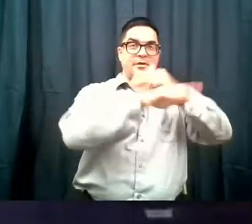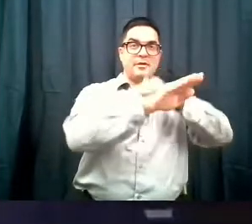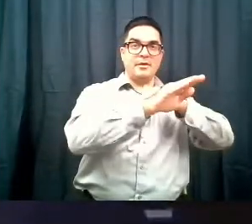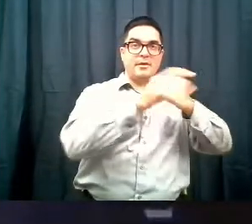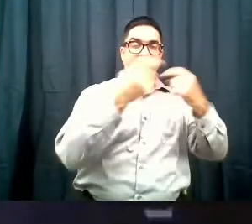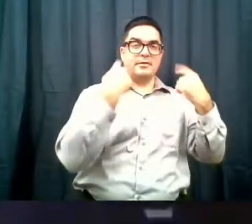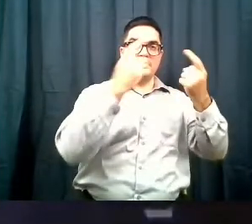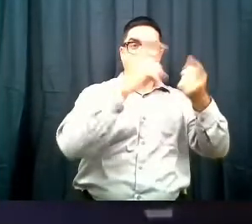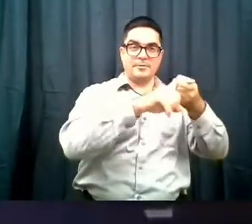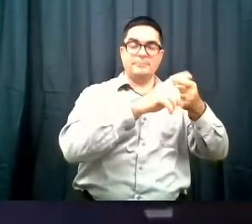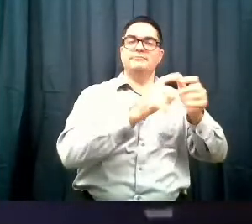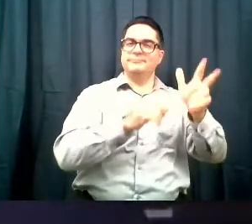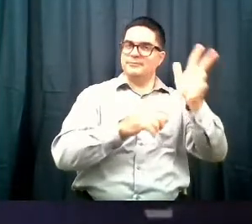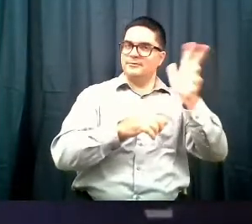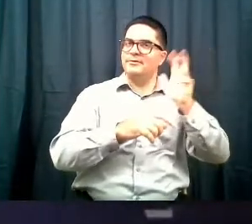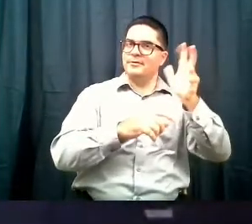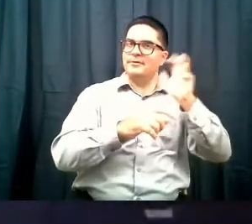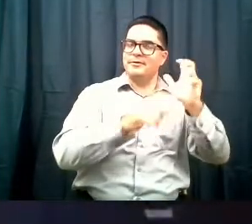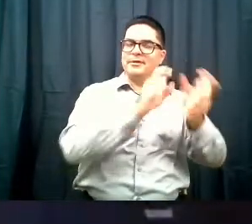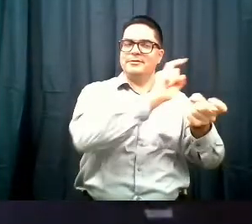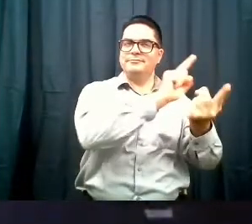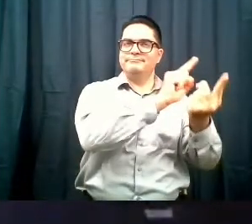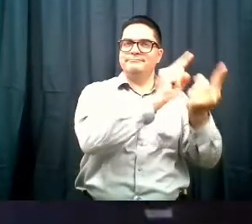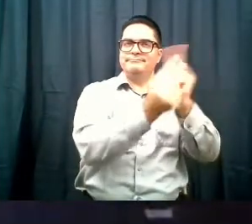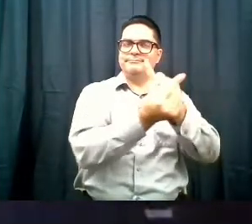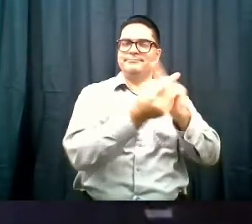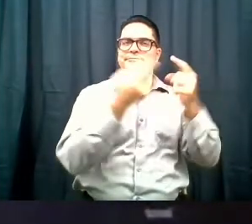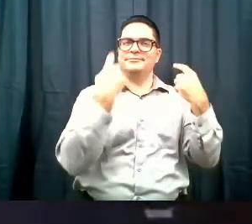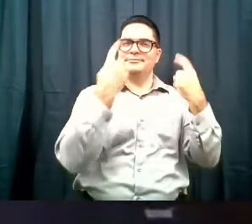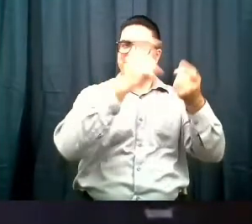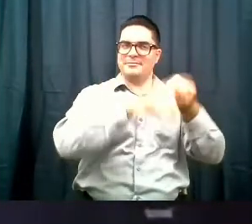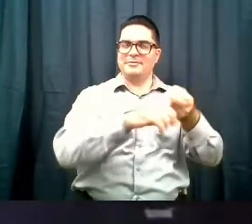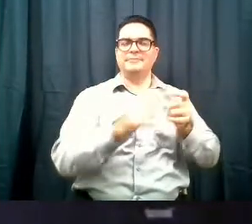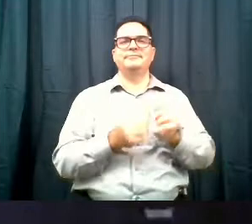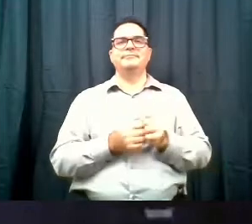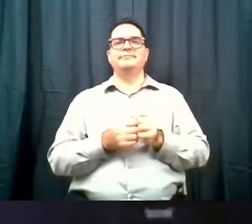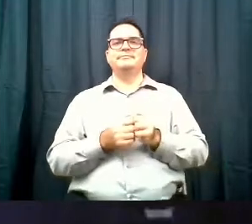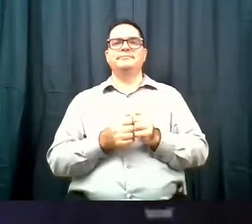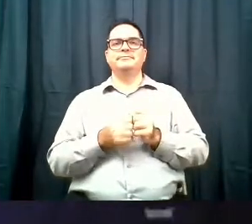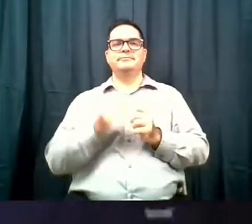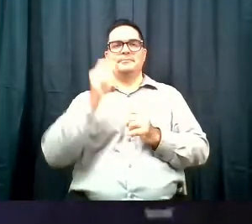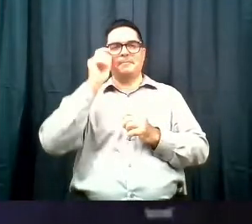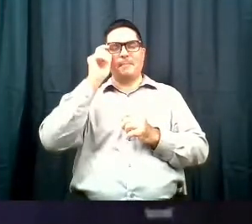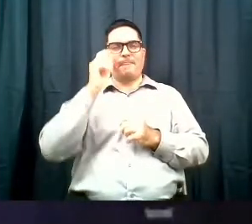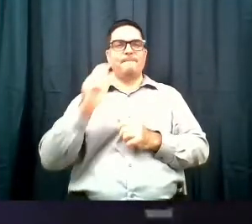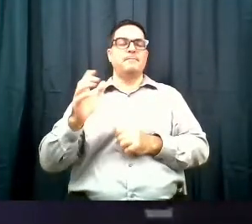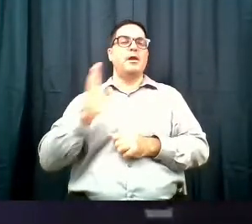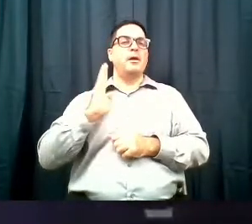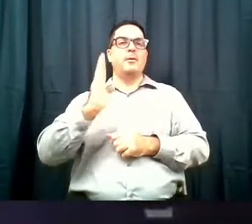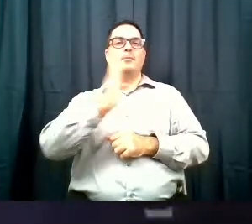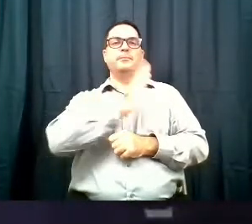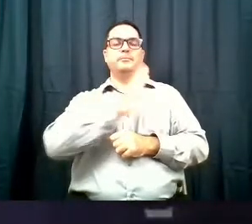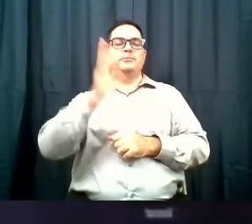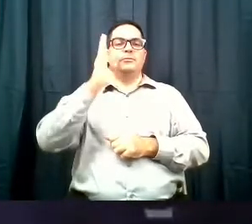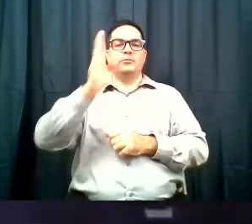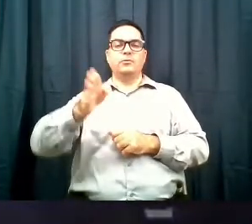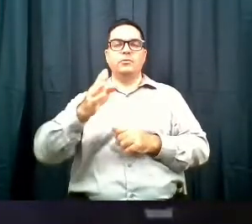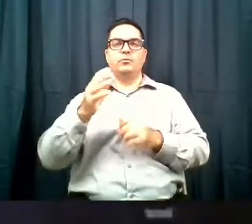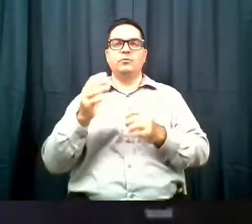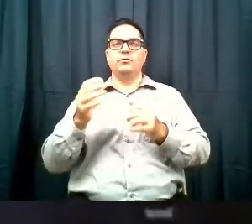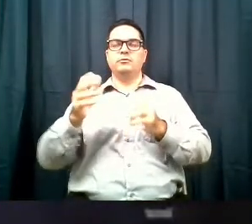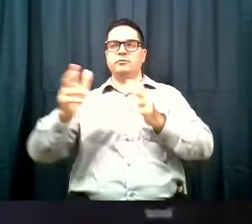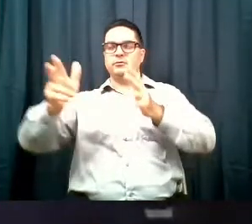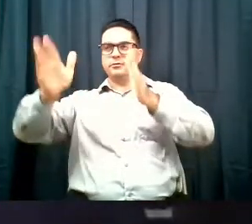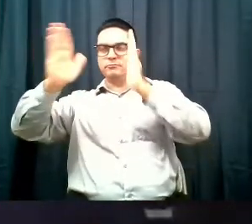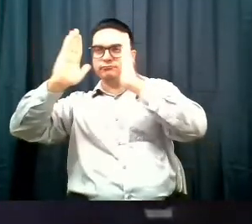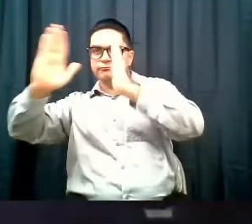in Spanish. Again, as usual, the board will be handling public questions and comments